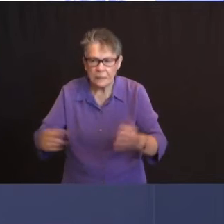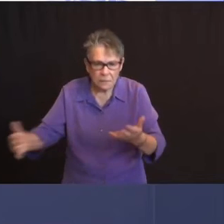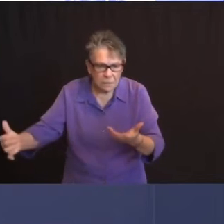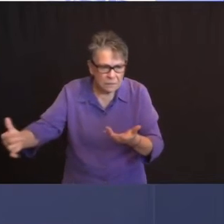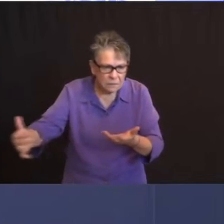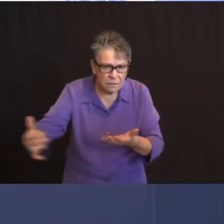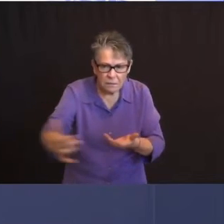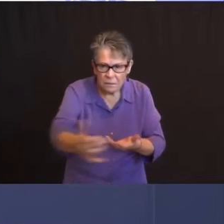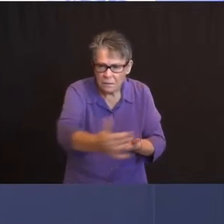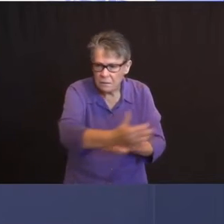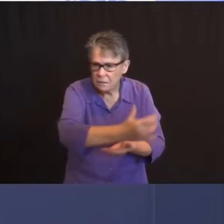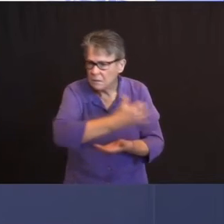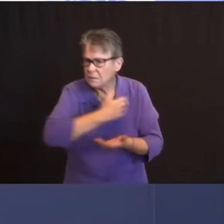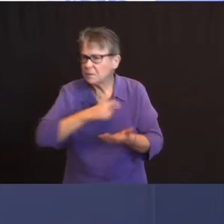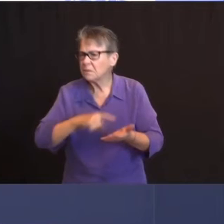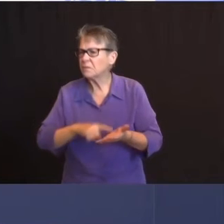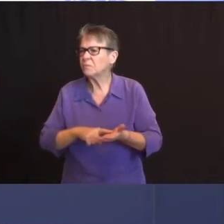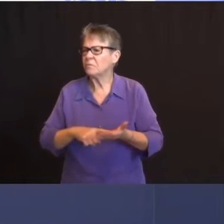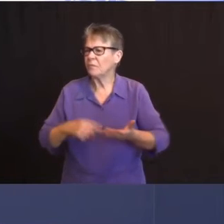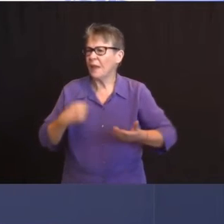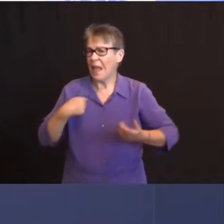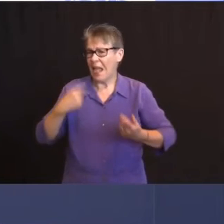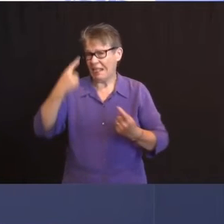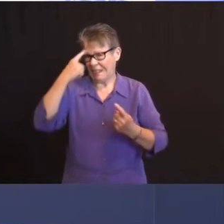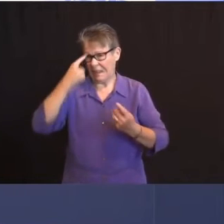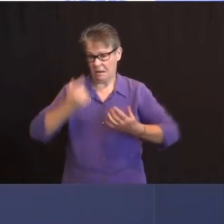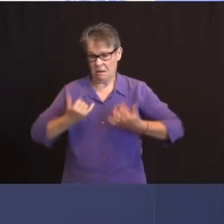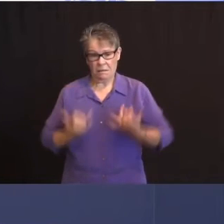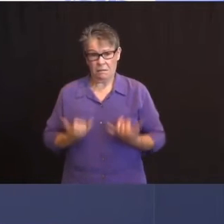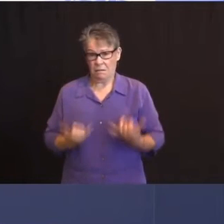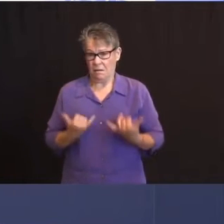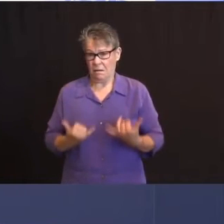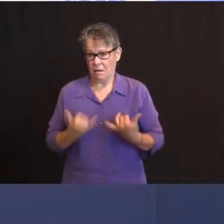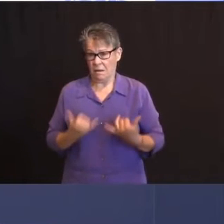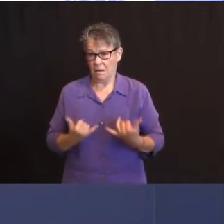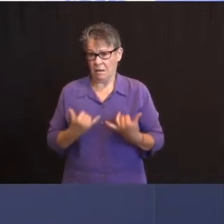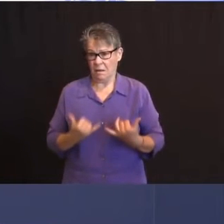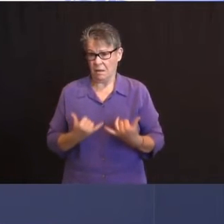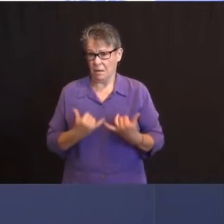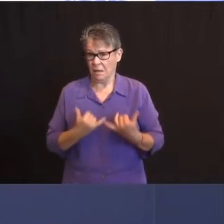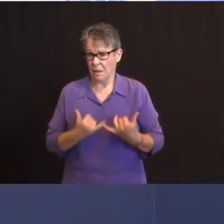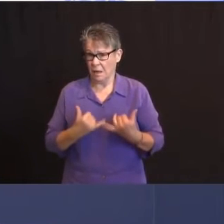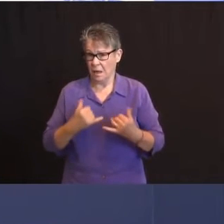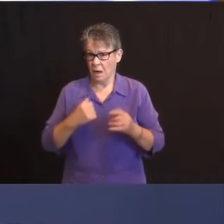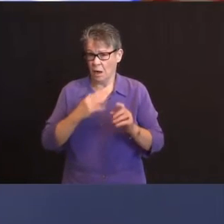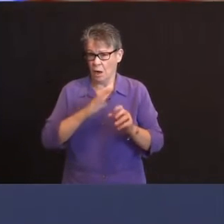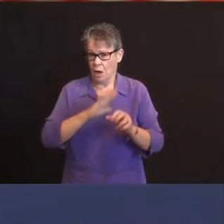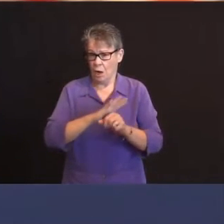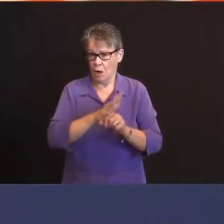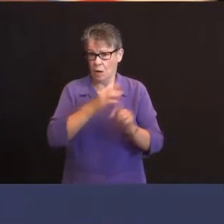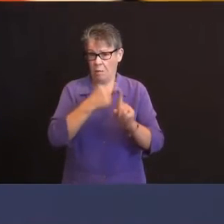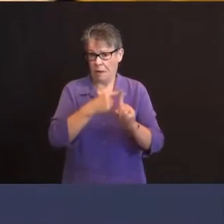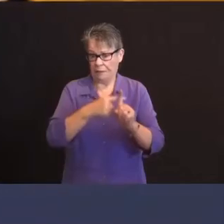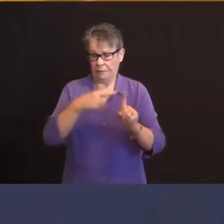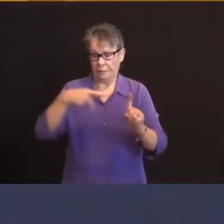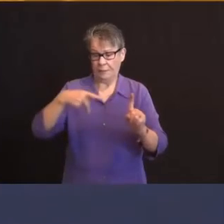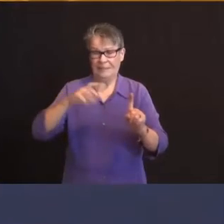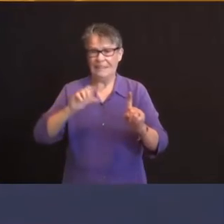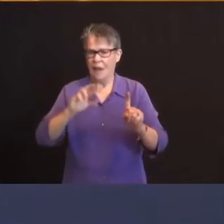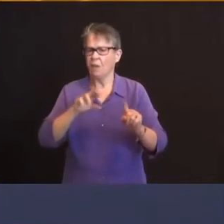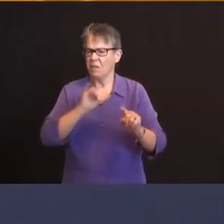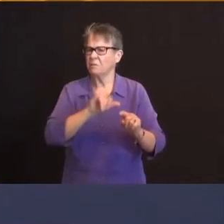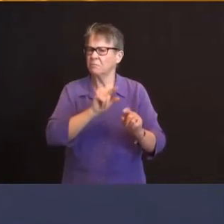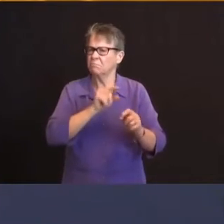positivity that we're seeing in PCR probably accurately reflects what's going on out there in the community. Yeah, I mean, that's where I come out, that you could argue one side or the